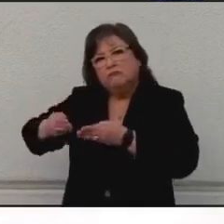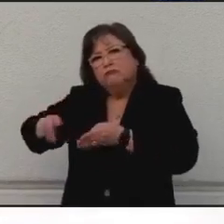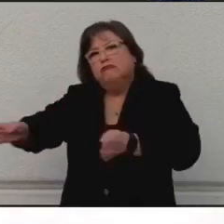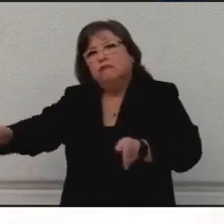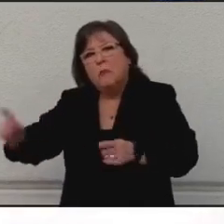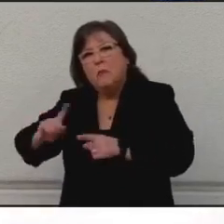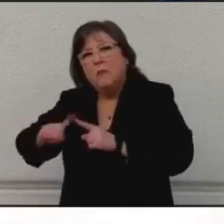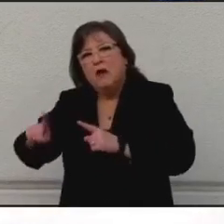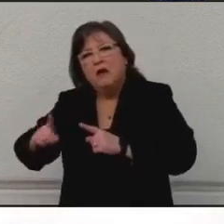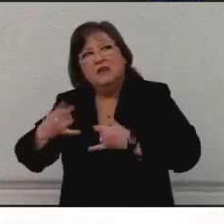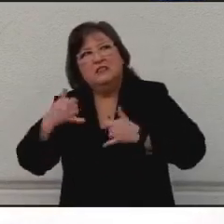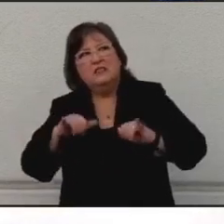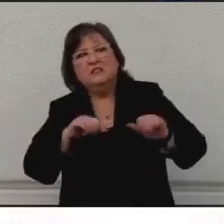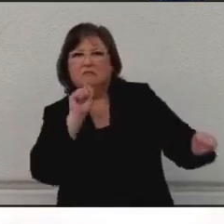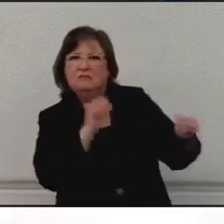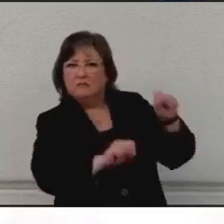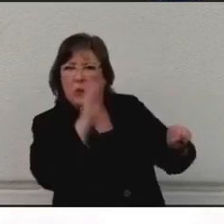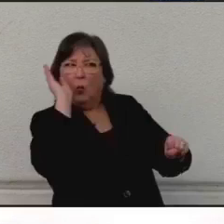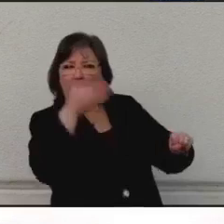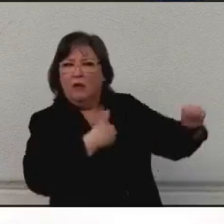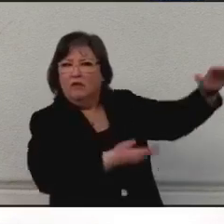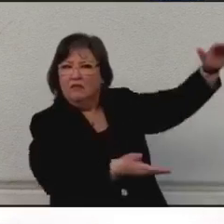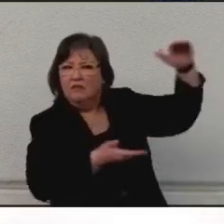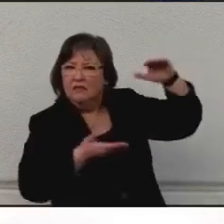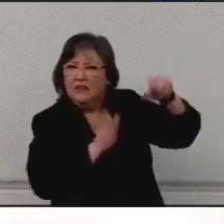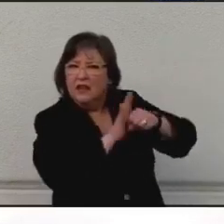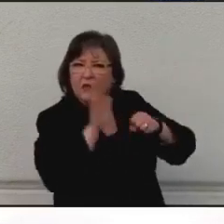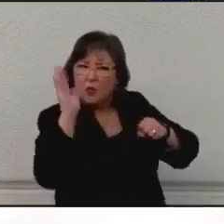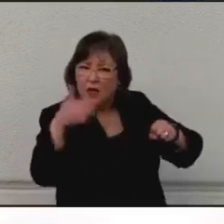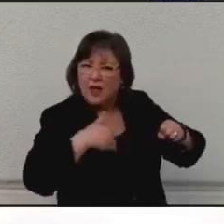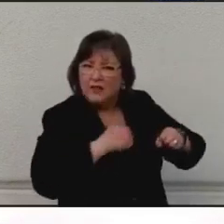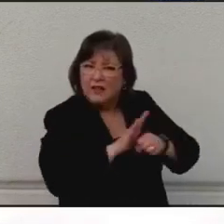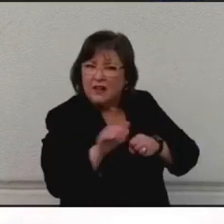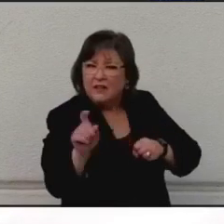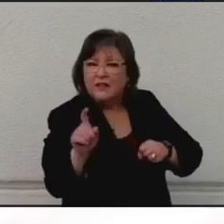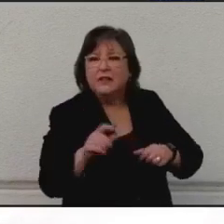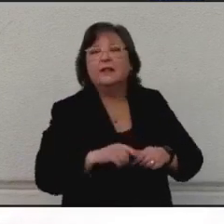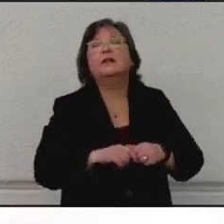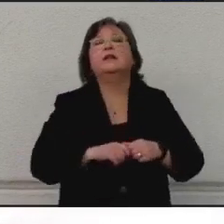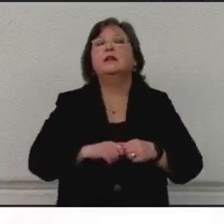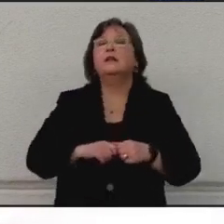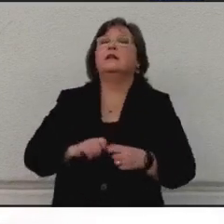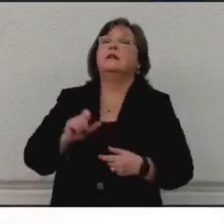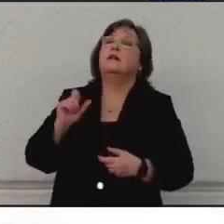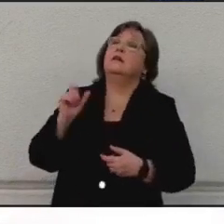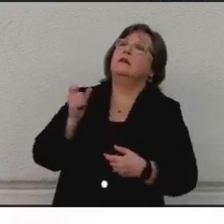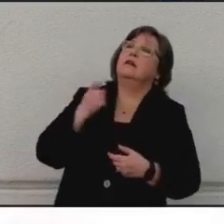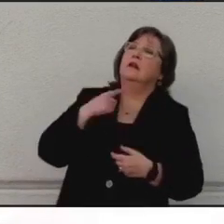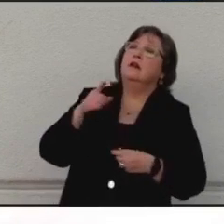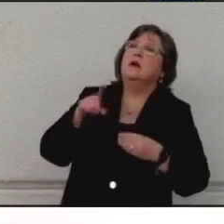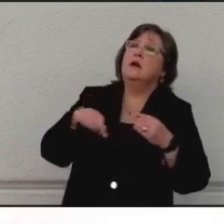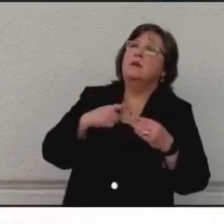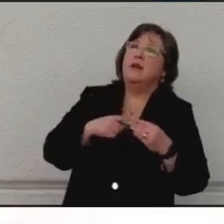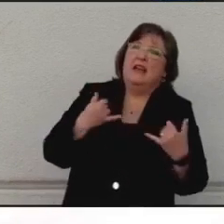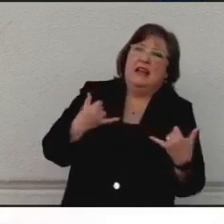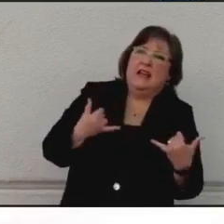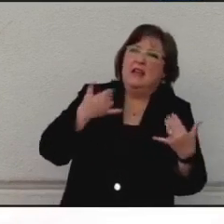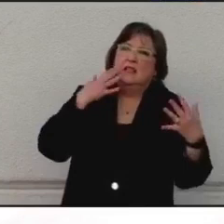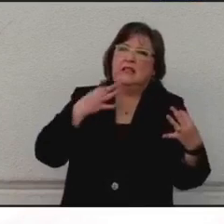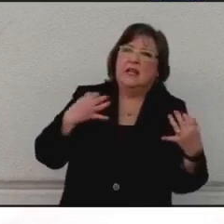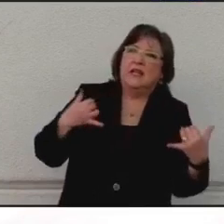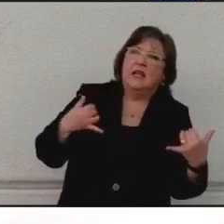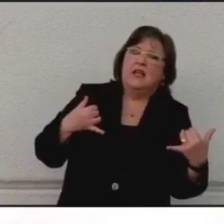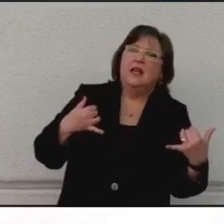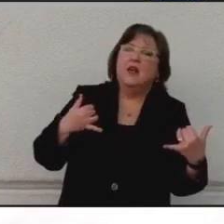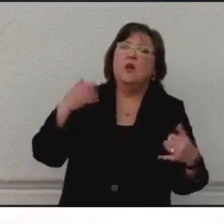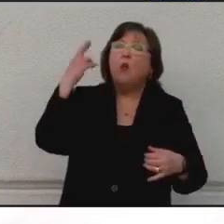So the question is around why this decision now. We looked at our progress in vaccinating the